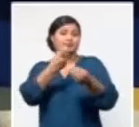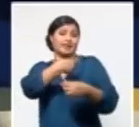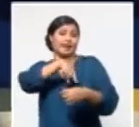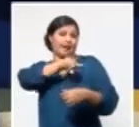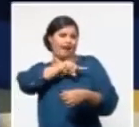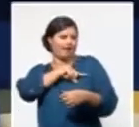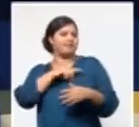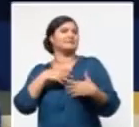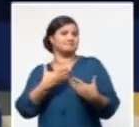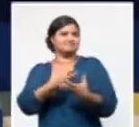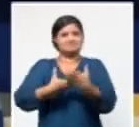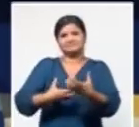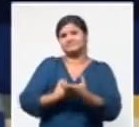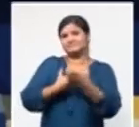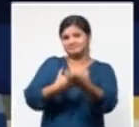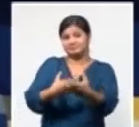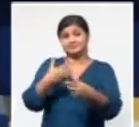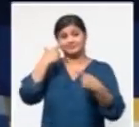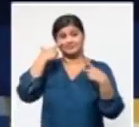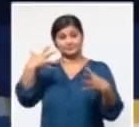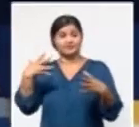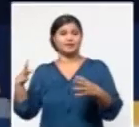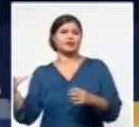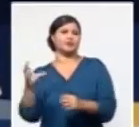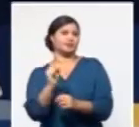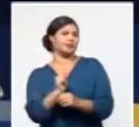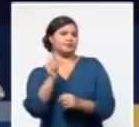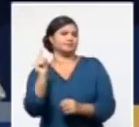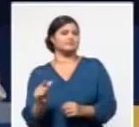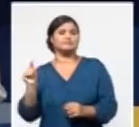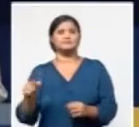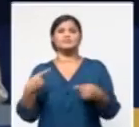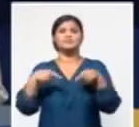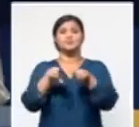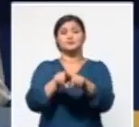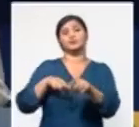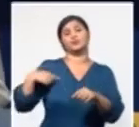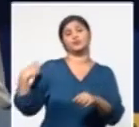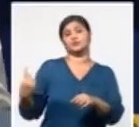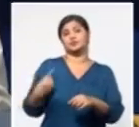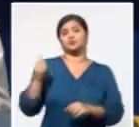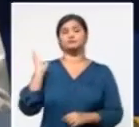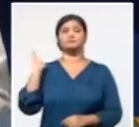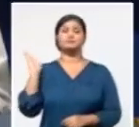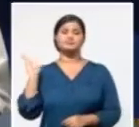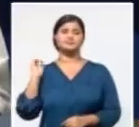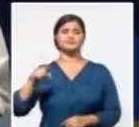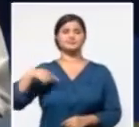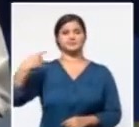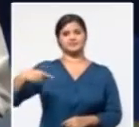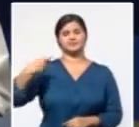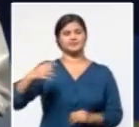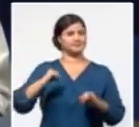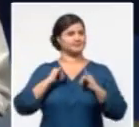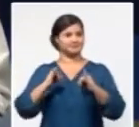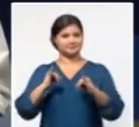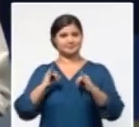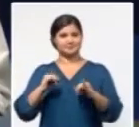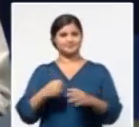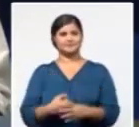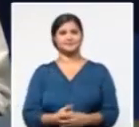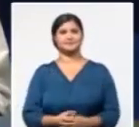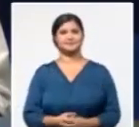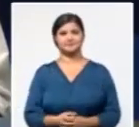her for the award she received yesterday. Good morning to all our audience tuned in to this